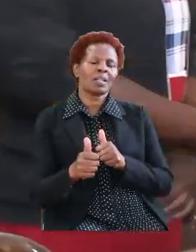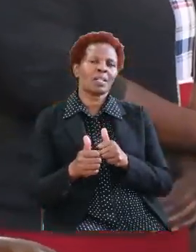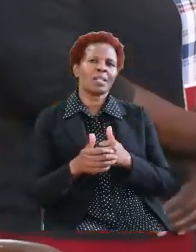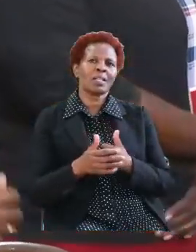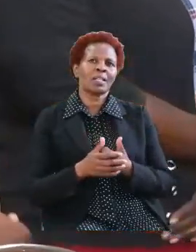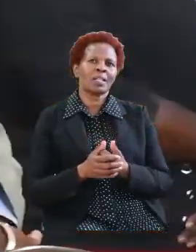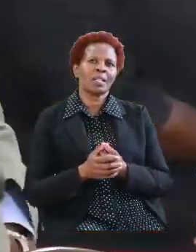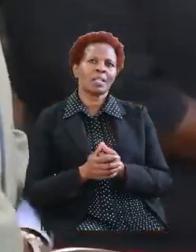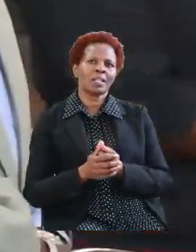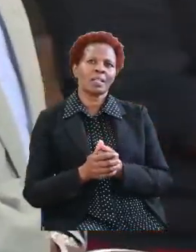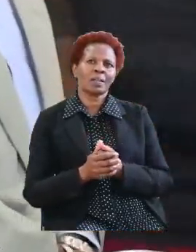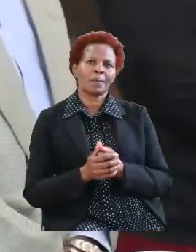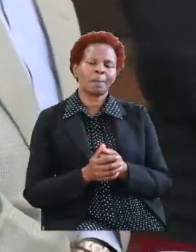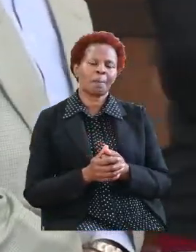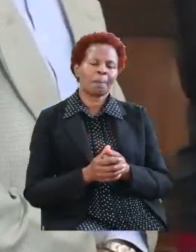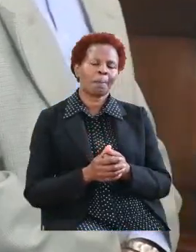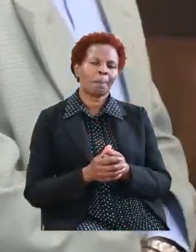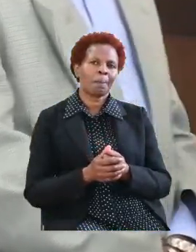mbali,